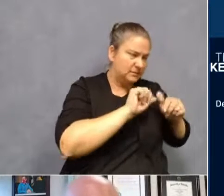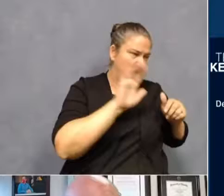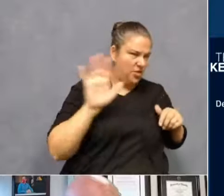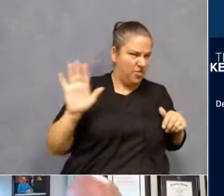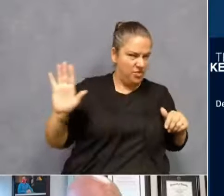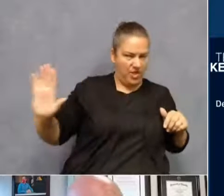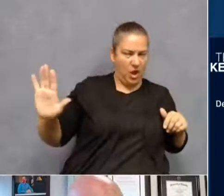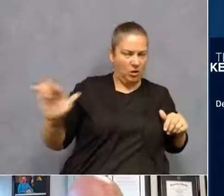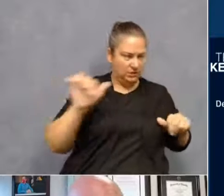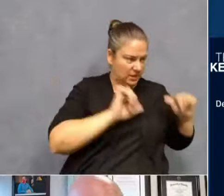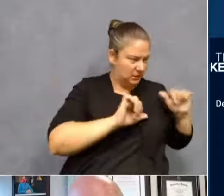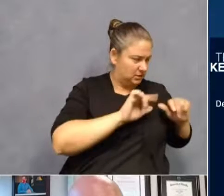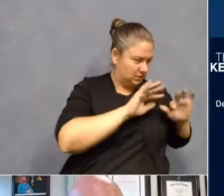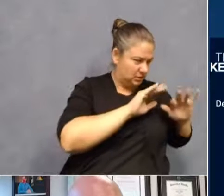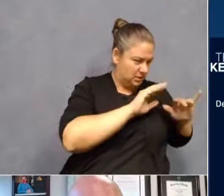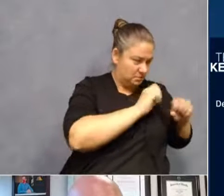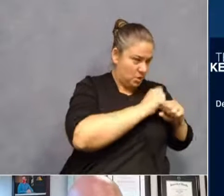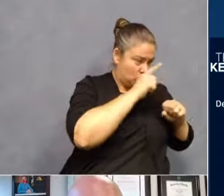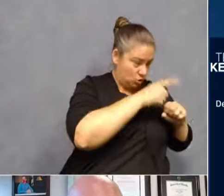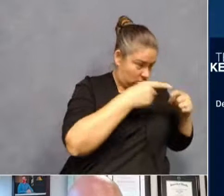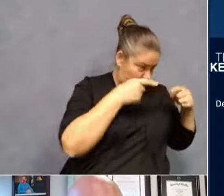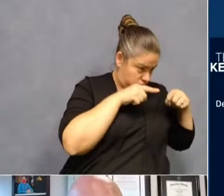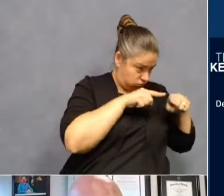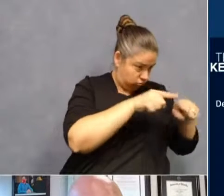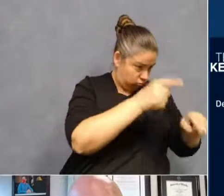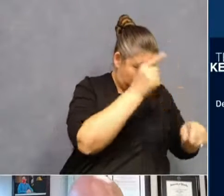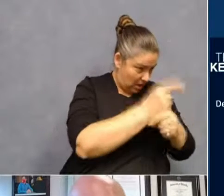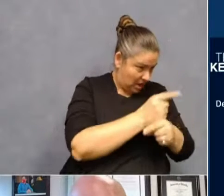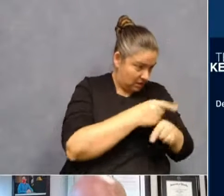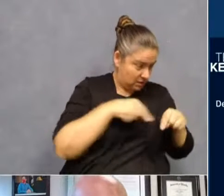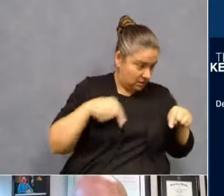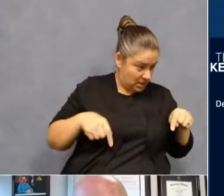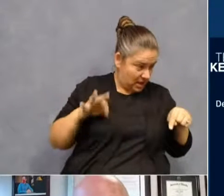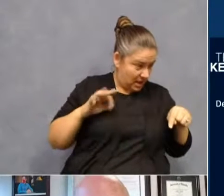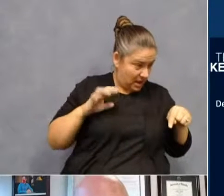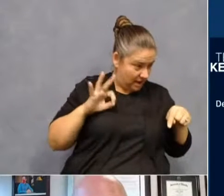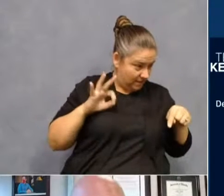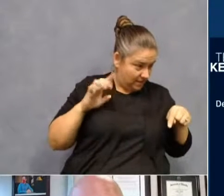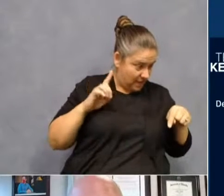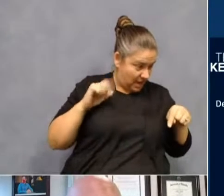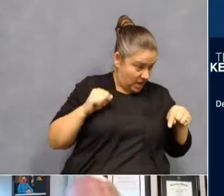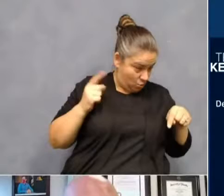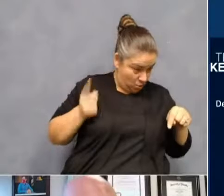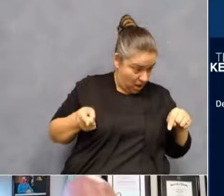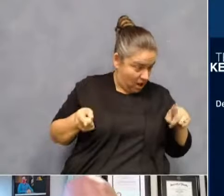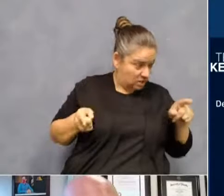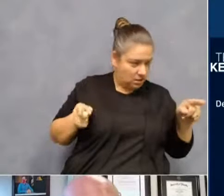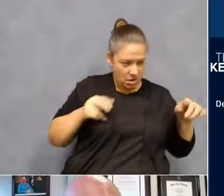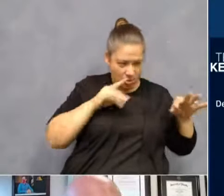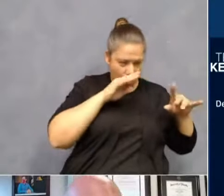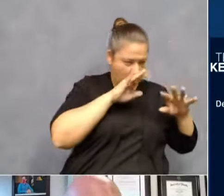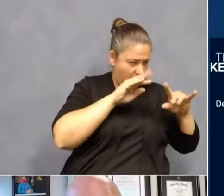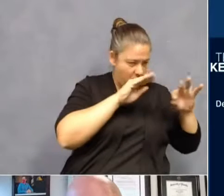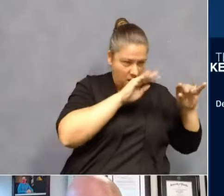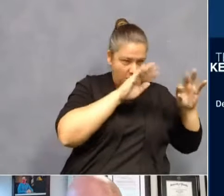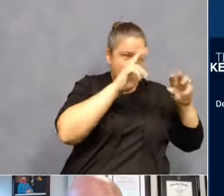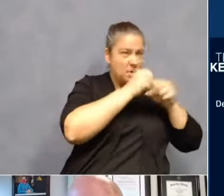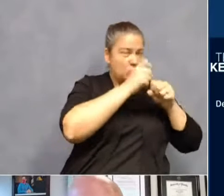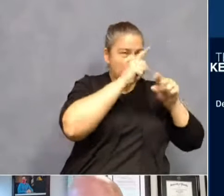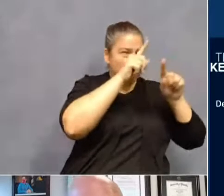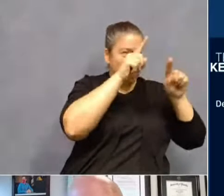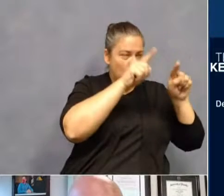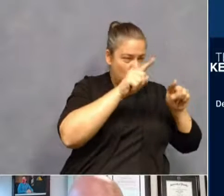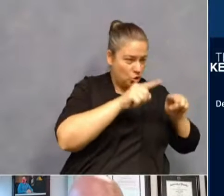in concurrence or in agreement with the FDA's approval, and then recommend in what populations the